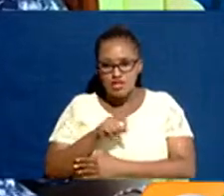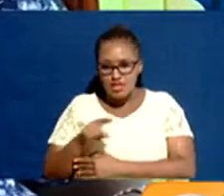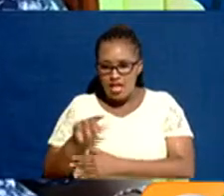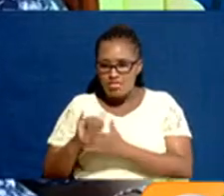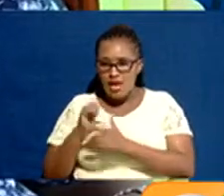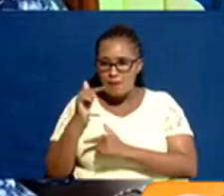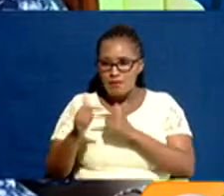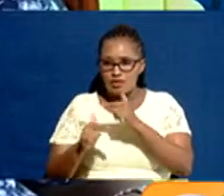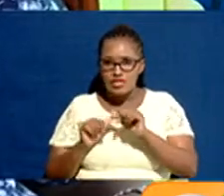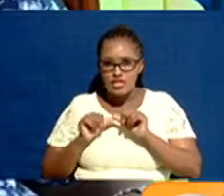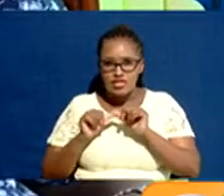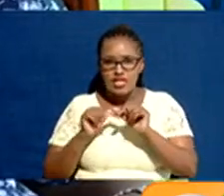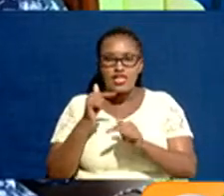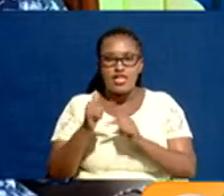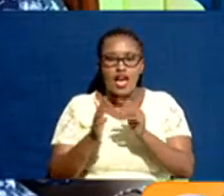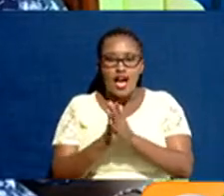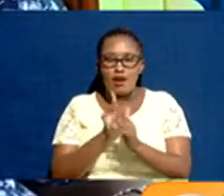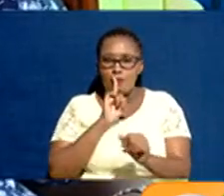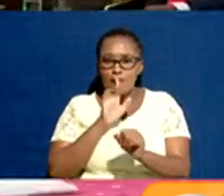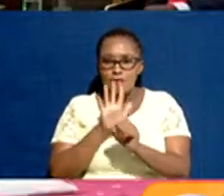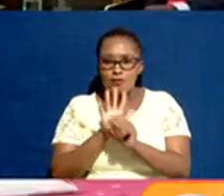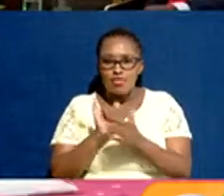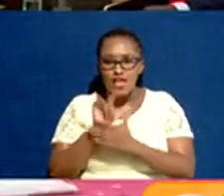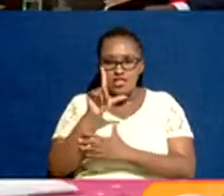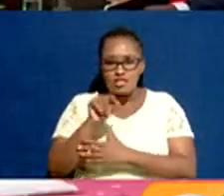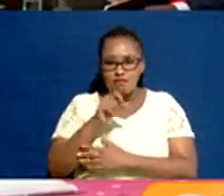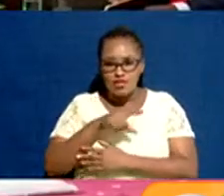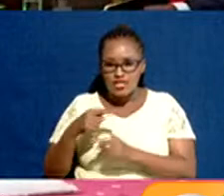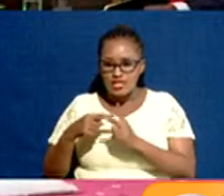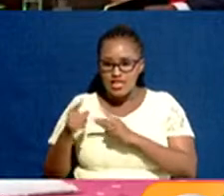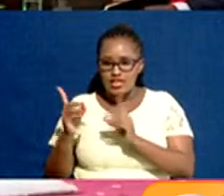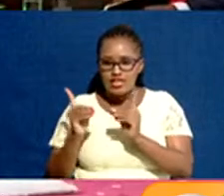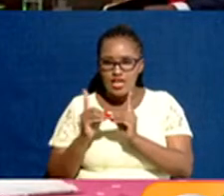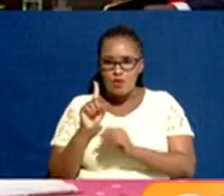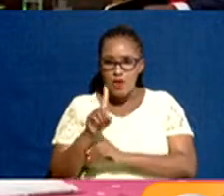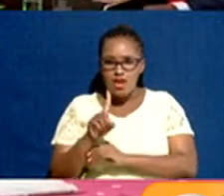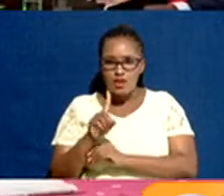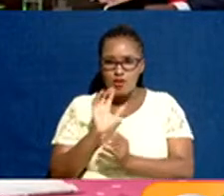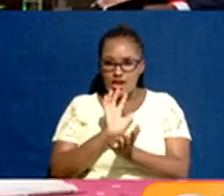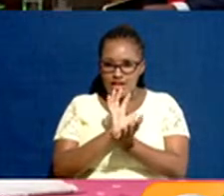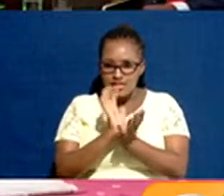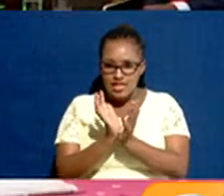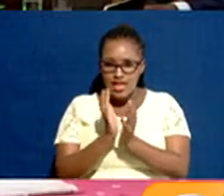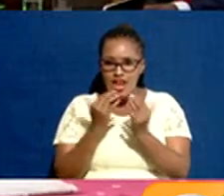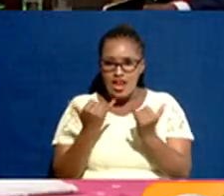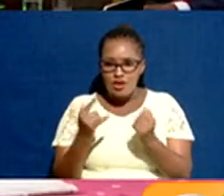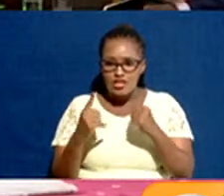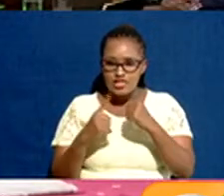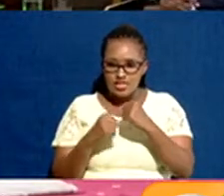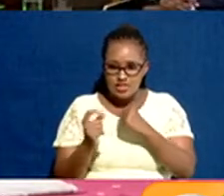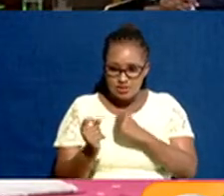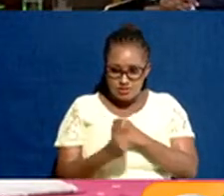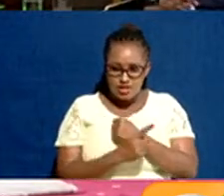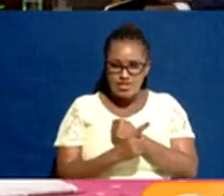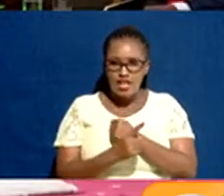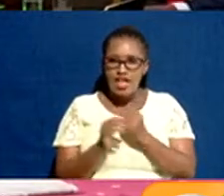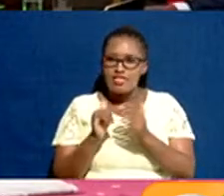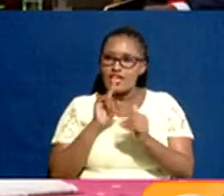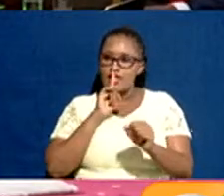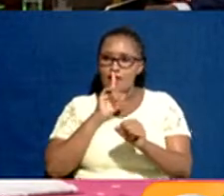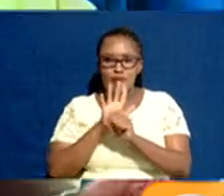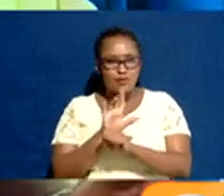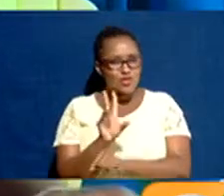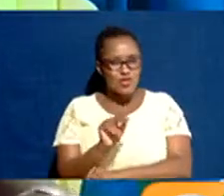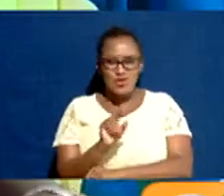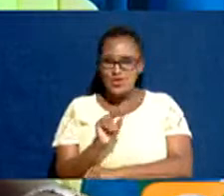is ongoing, yes. This promise of fertilizer started on day one in Kasarani. It's now 6 months. No, but it's fertilizer. It's not a promise. It's going